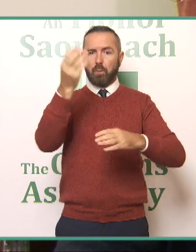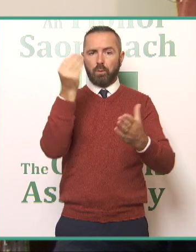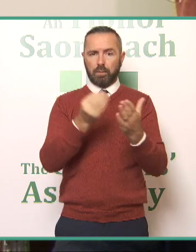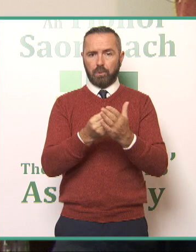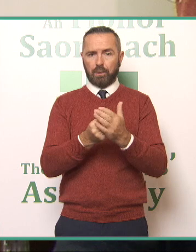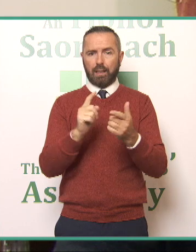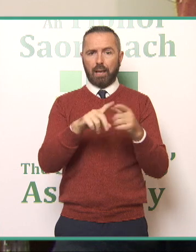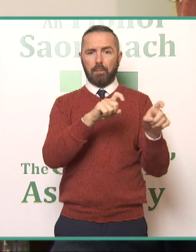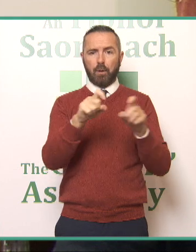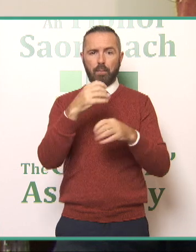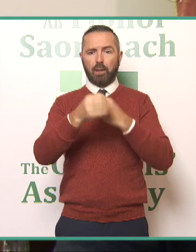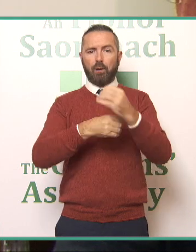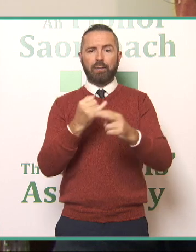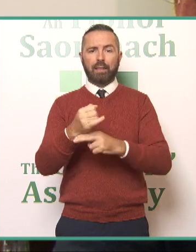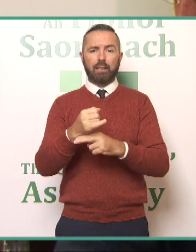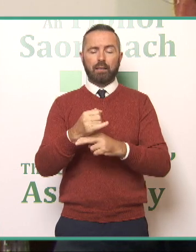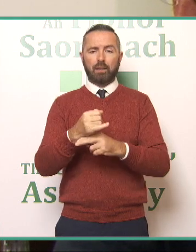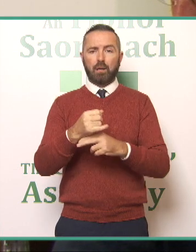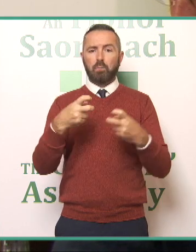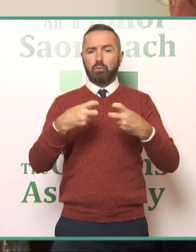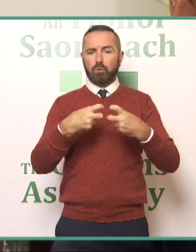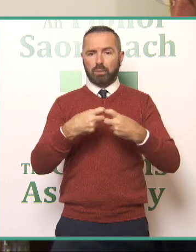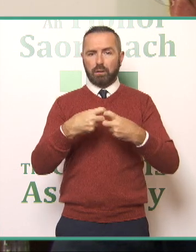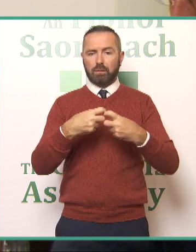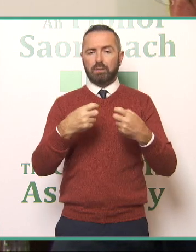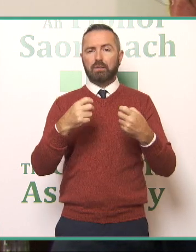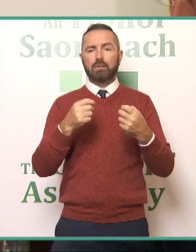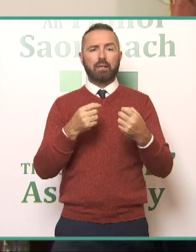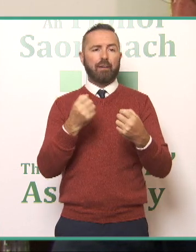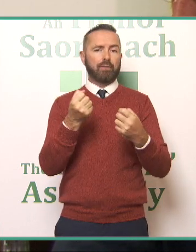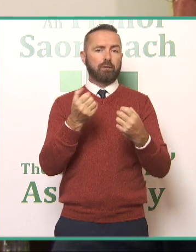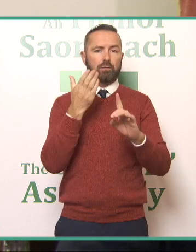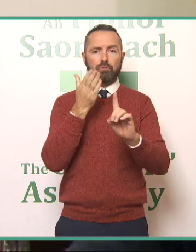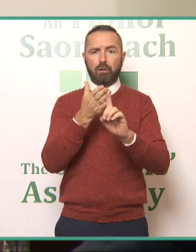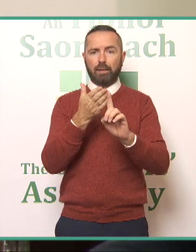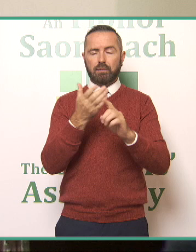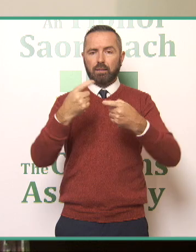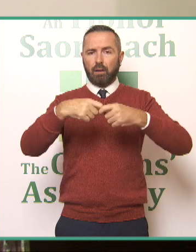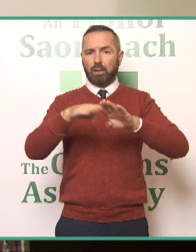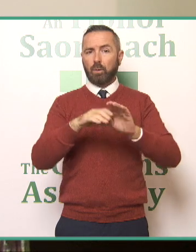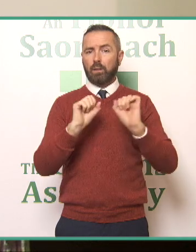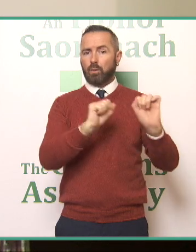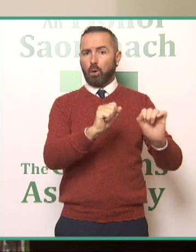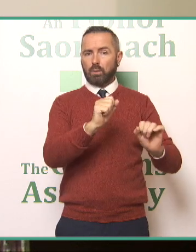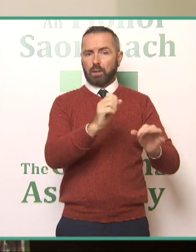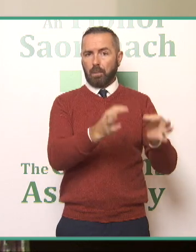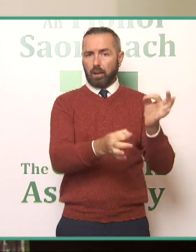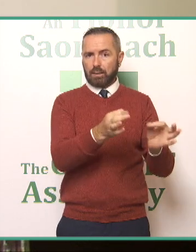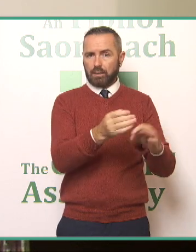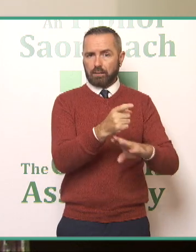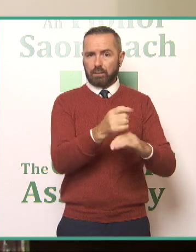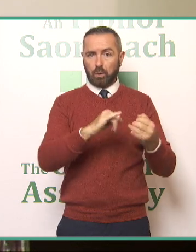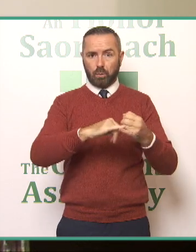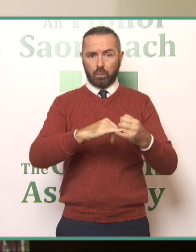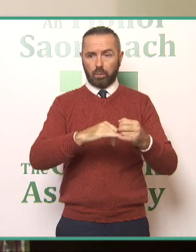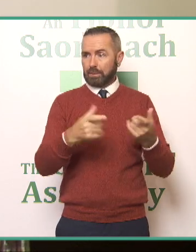permanent offices in Brussels and direct contact with the actual politicians, who are sitting around round tables like this